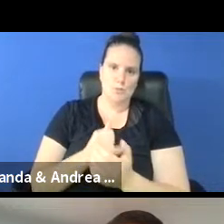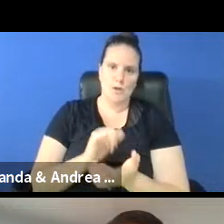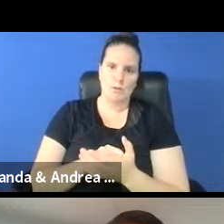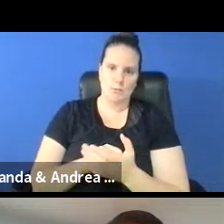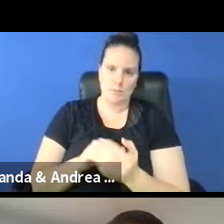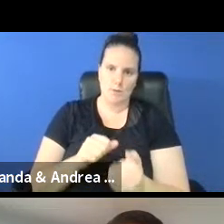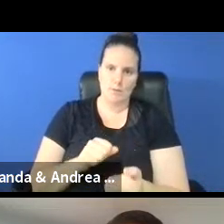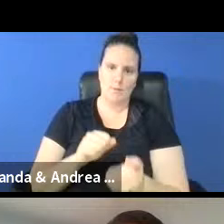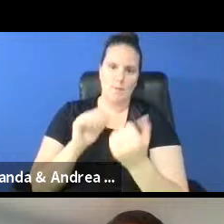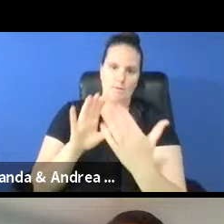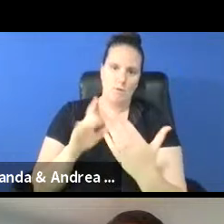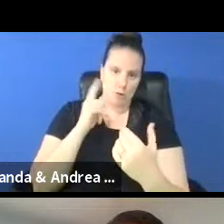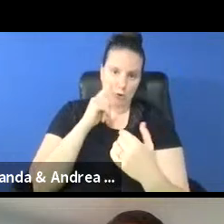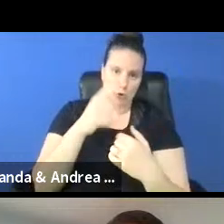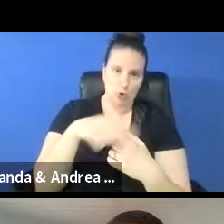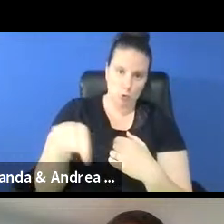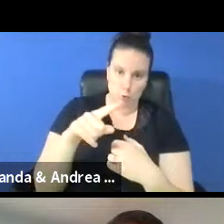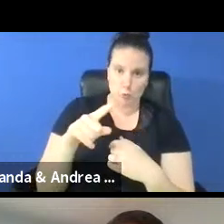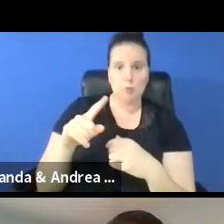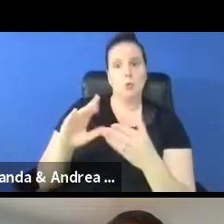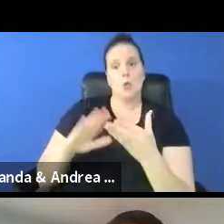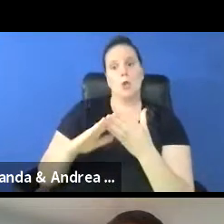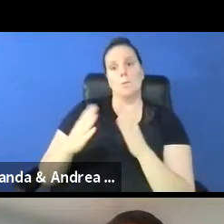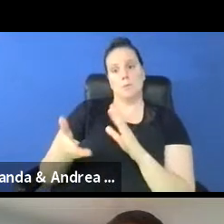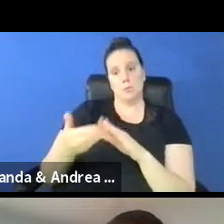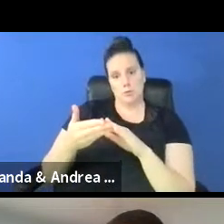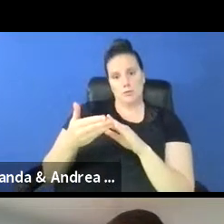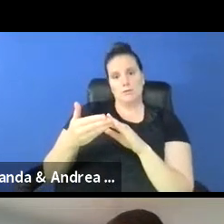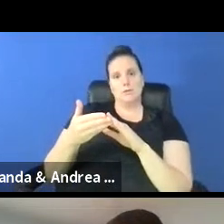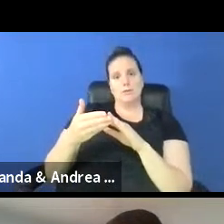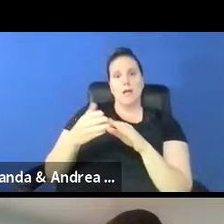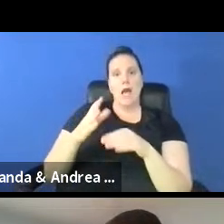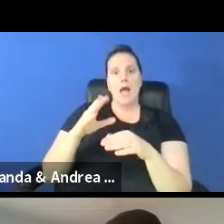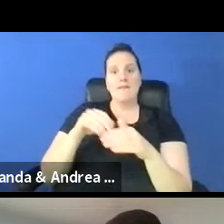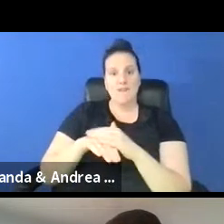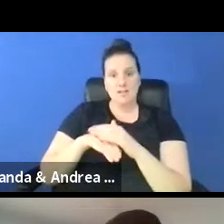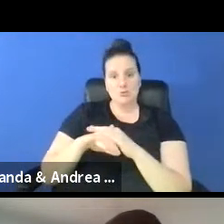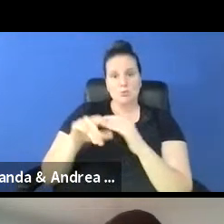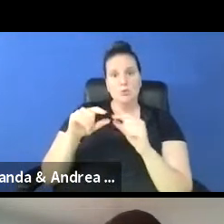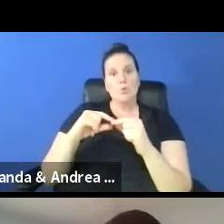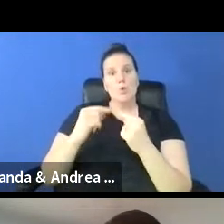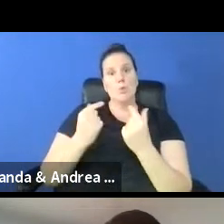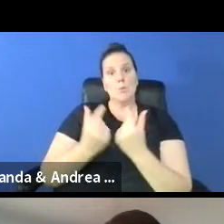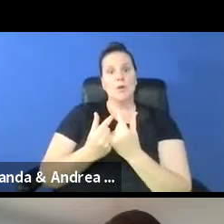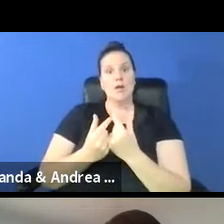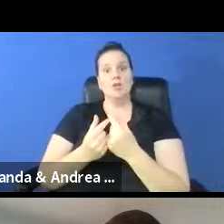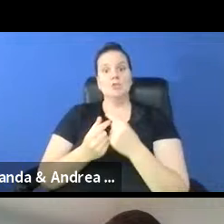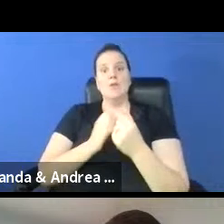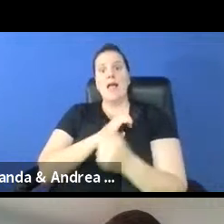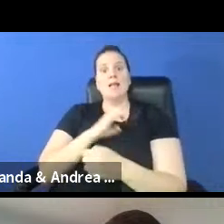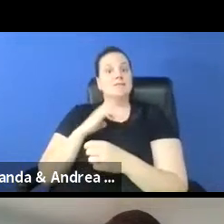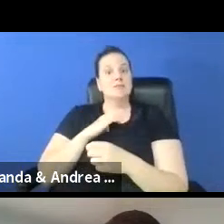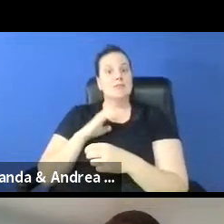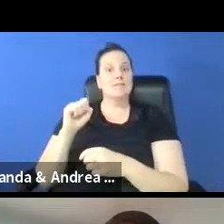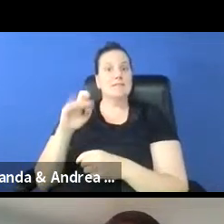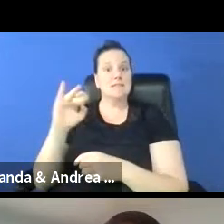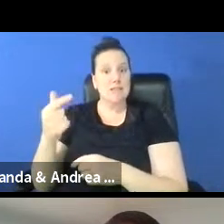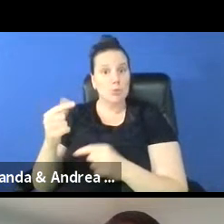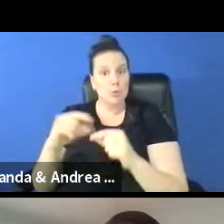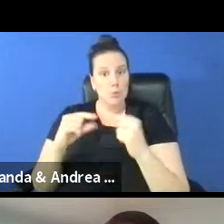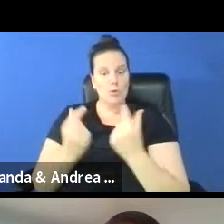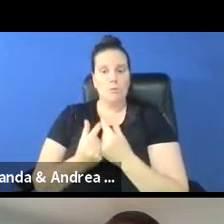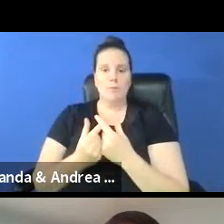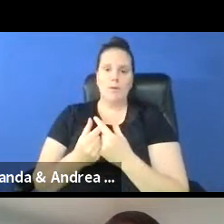to you guys, to the community advisory group, to the executive steering group, and eventually to